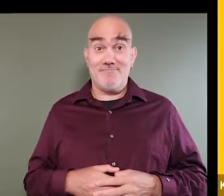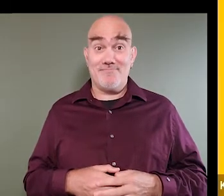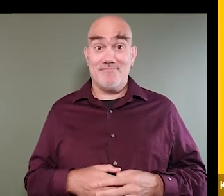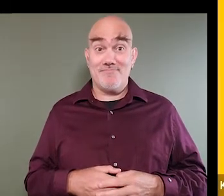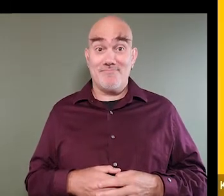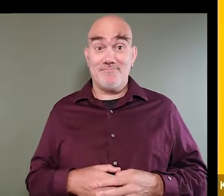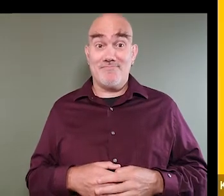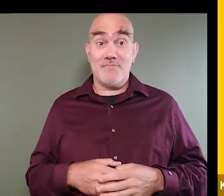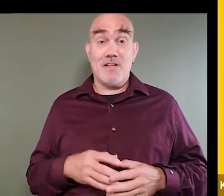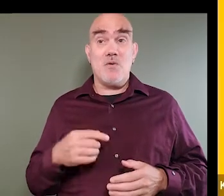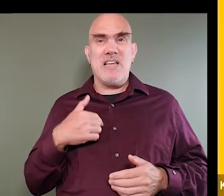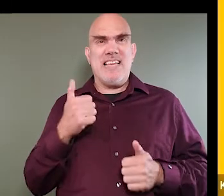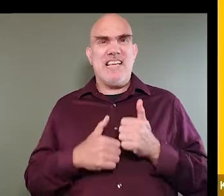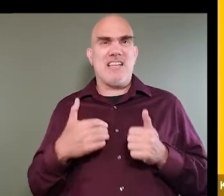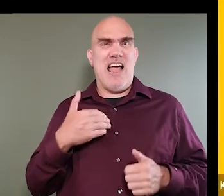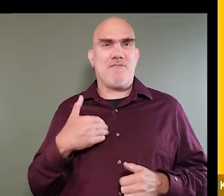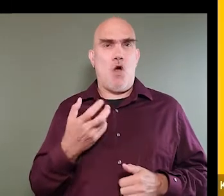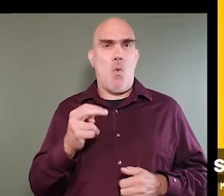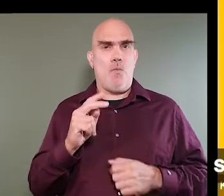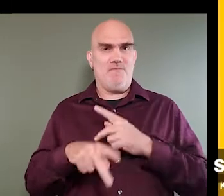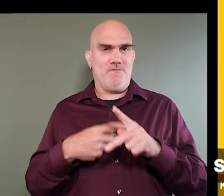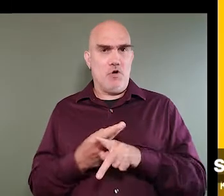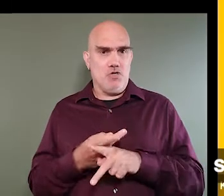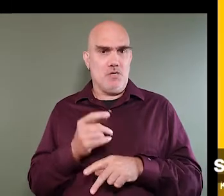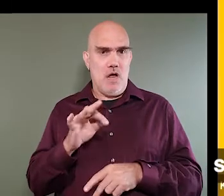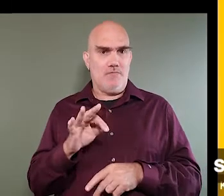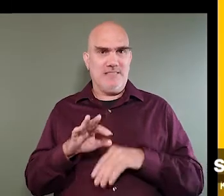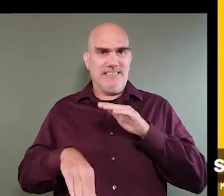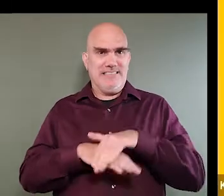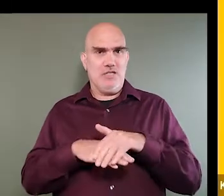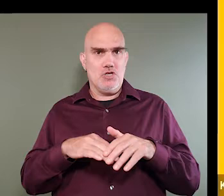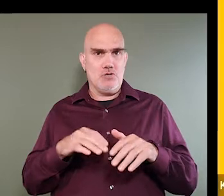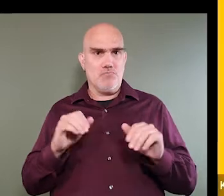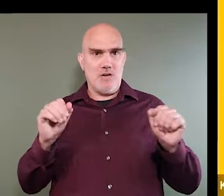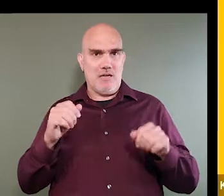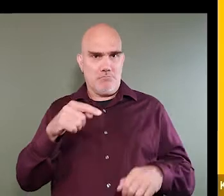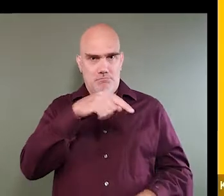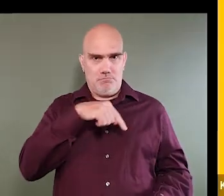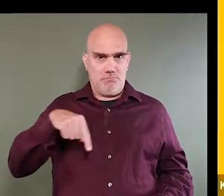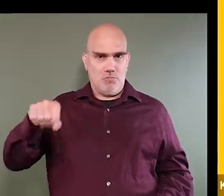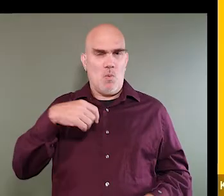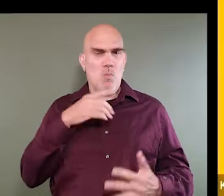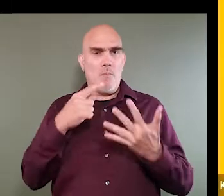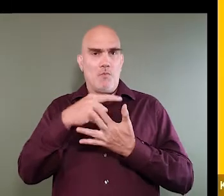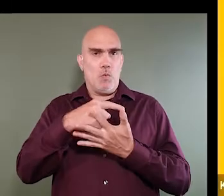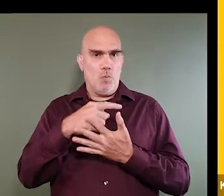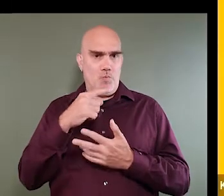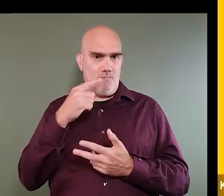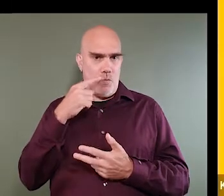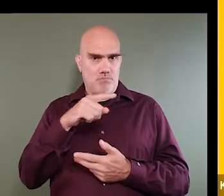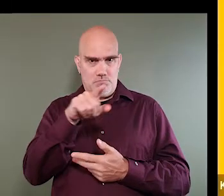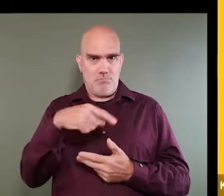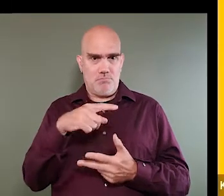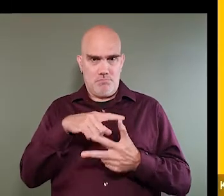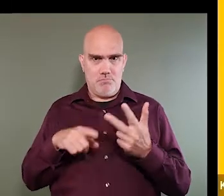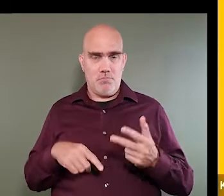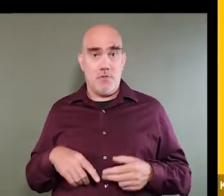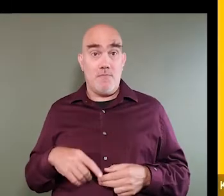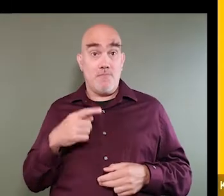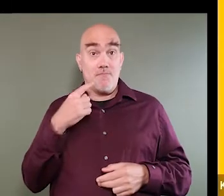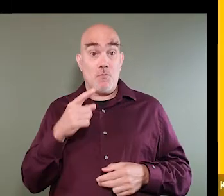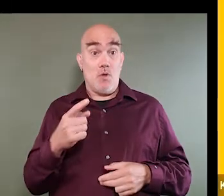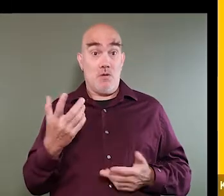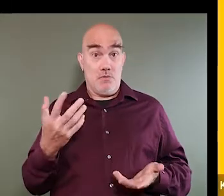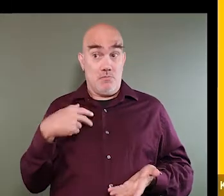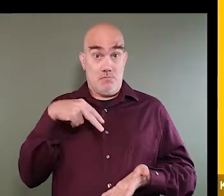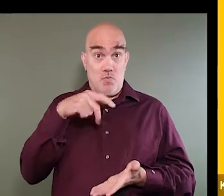And we each have our own little versions for our seal jacks, so we'll run through them one more time as a little refresh. If you're doing it with me, we're starting with our feet together